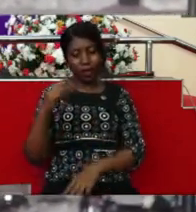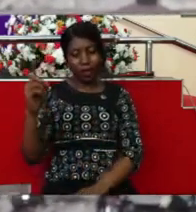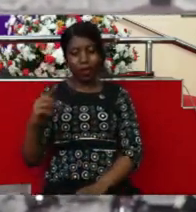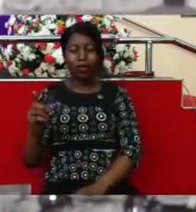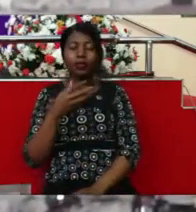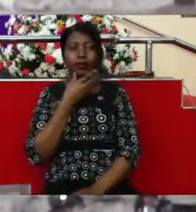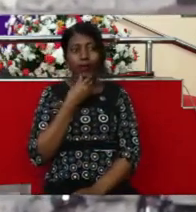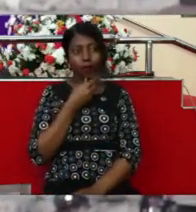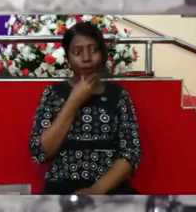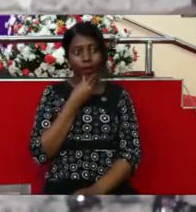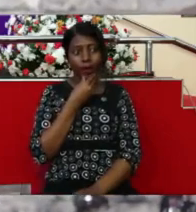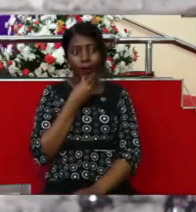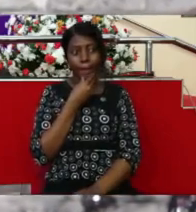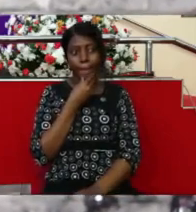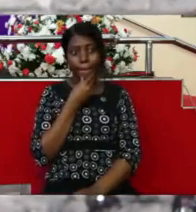Zimmerman.